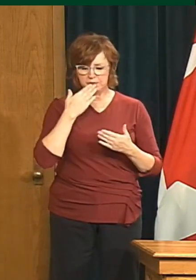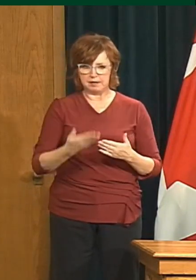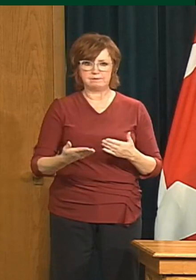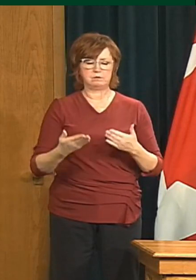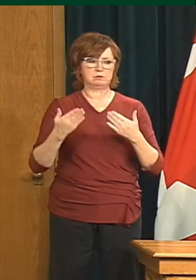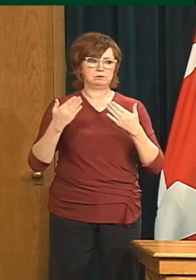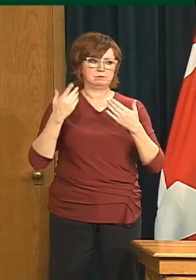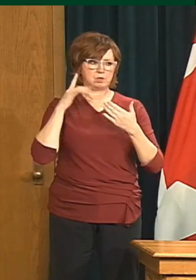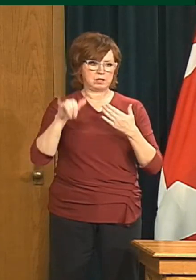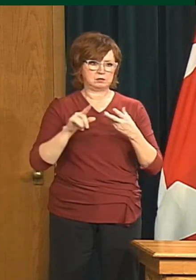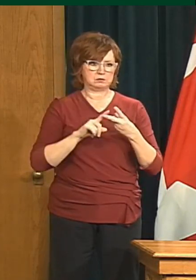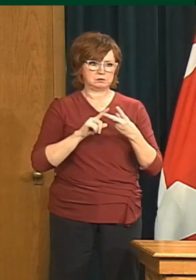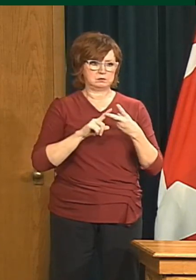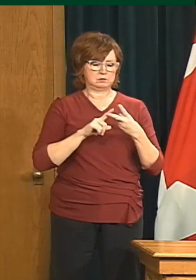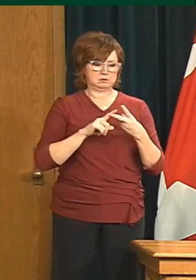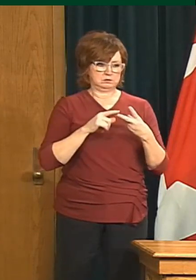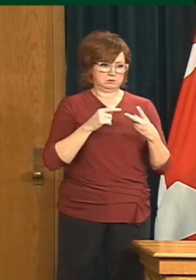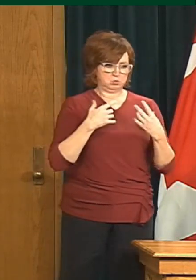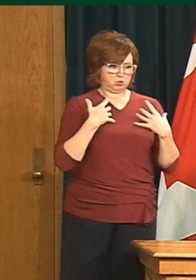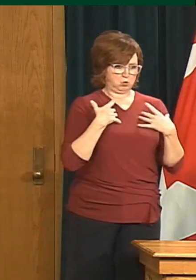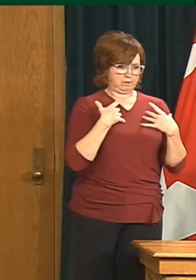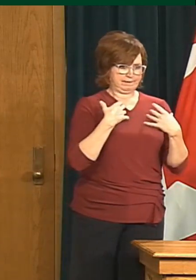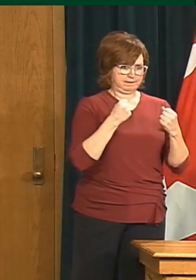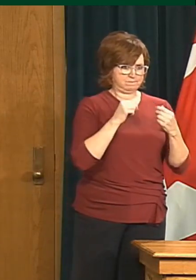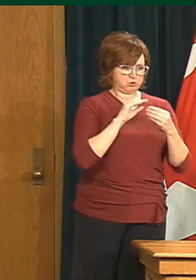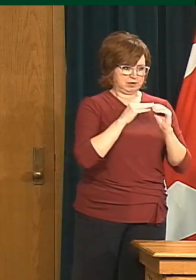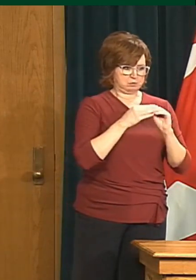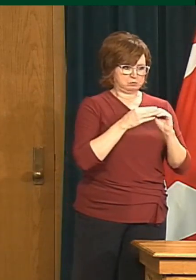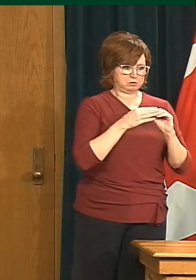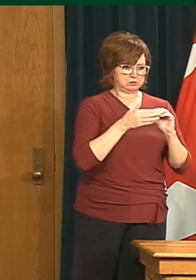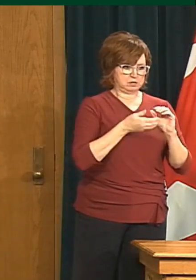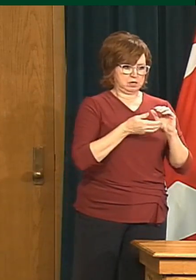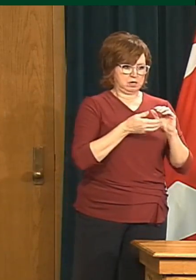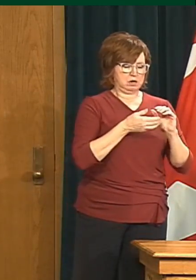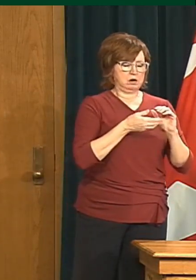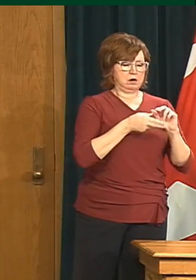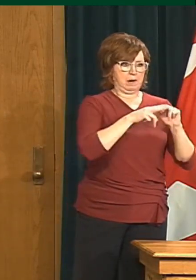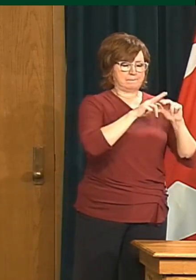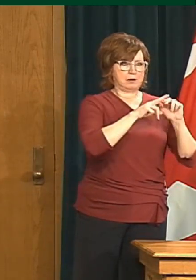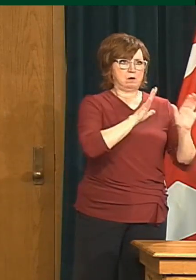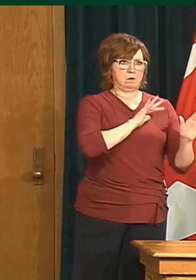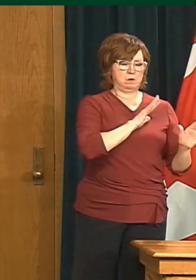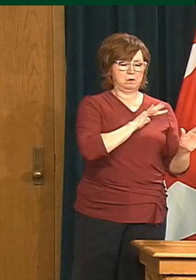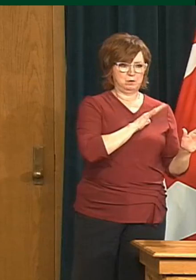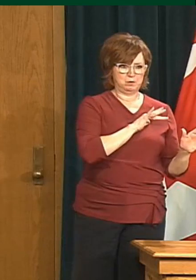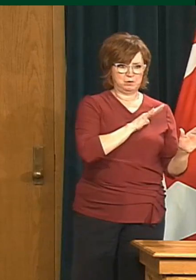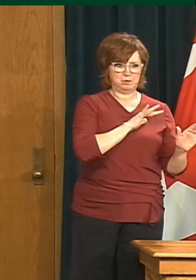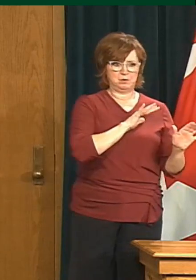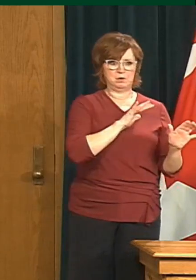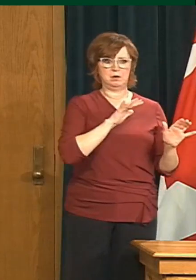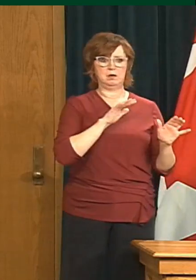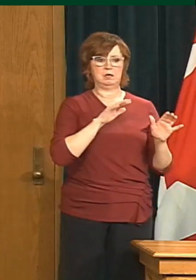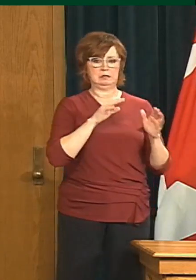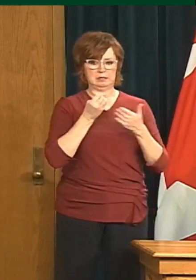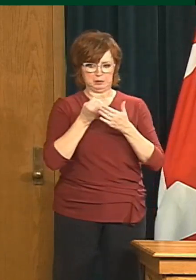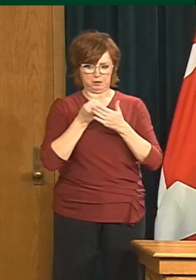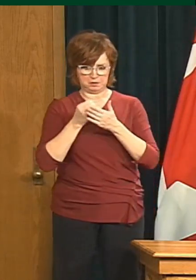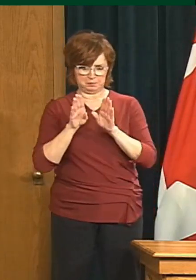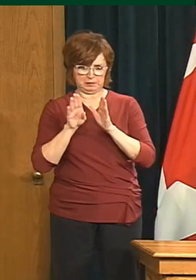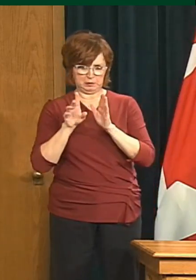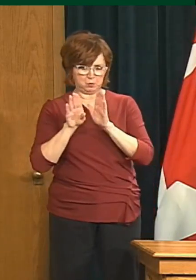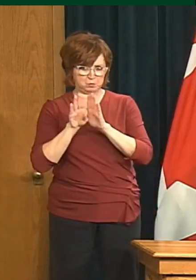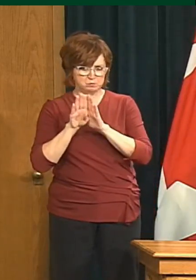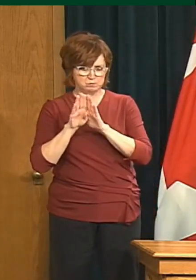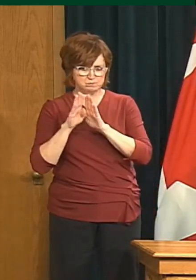all intents and purposes, have most of the restrictions that are already in place. We're going to adjust that as we try to open up portions